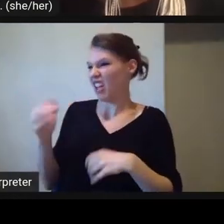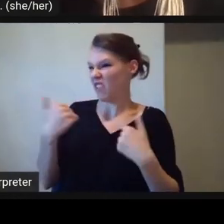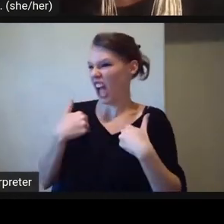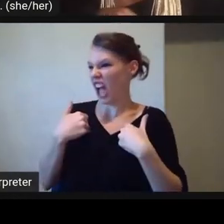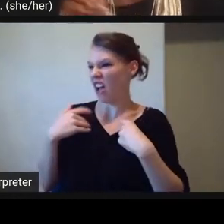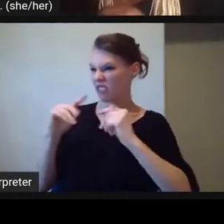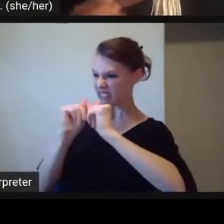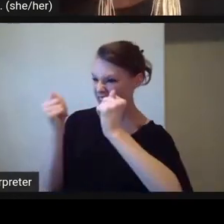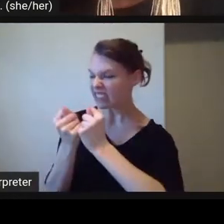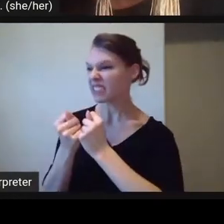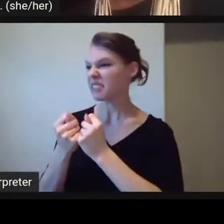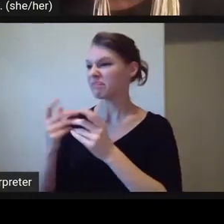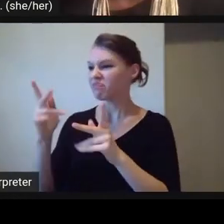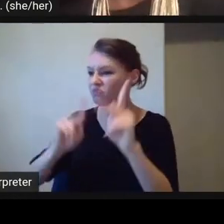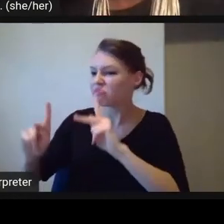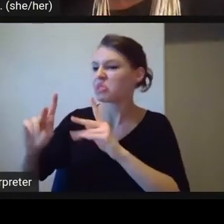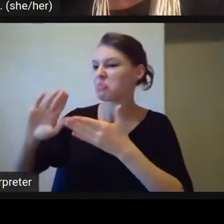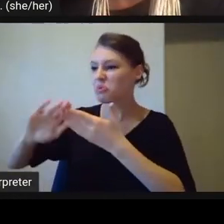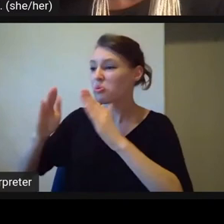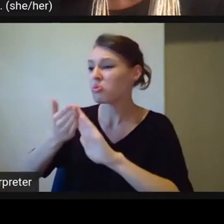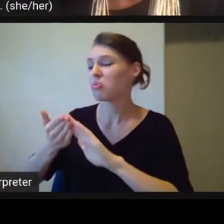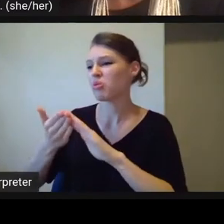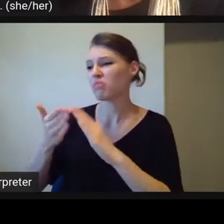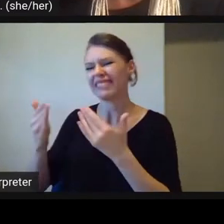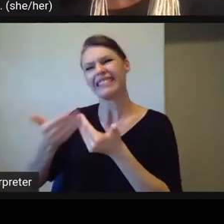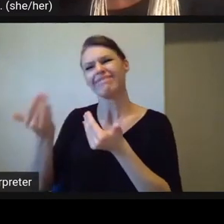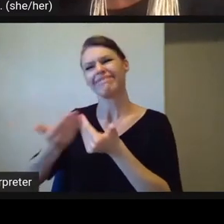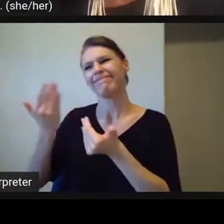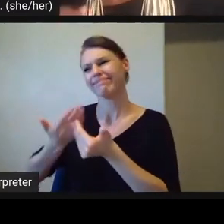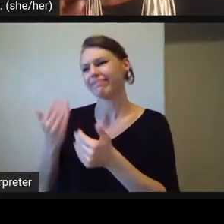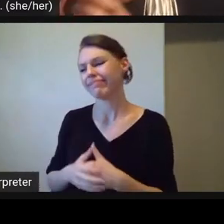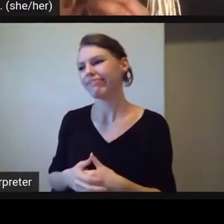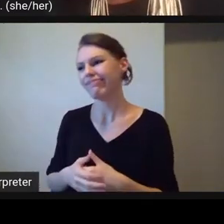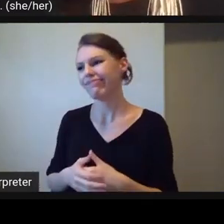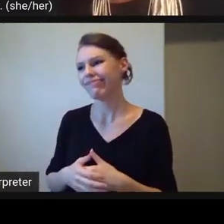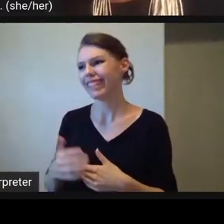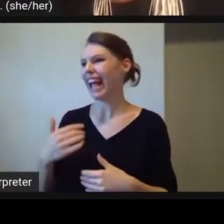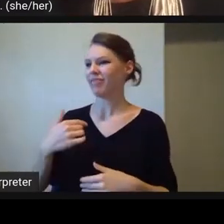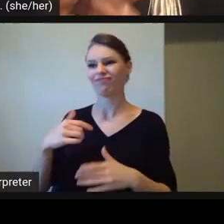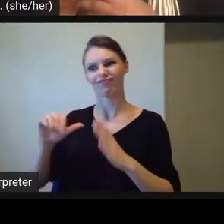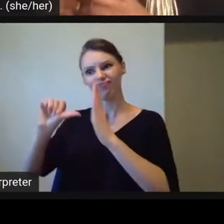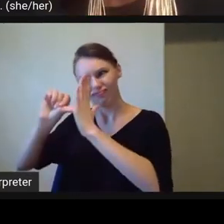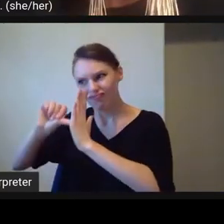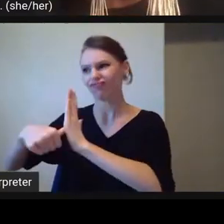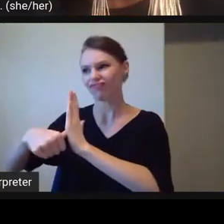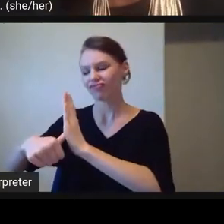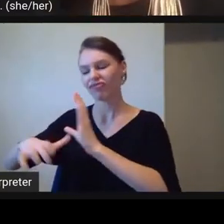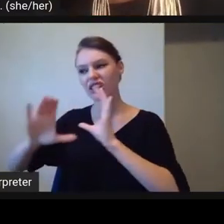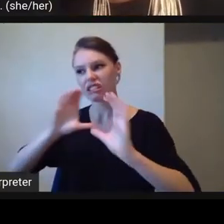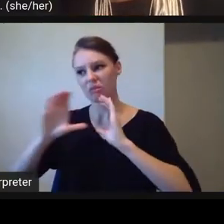to do the thing. I cannot over, I can't overemphasize